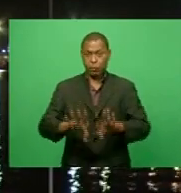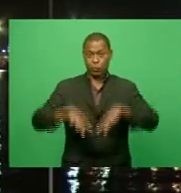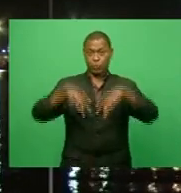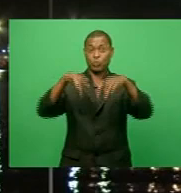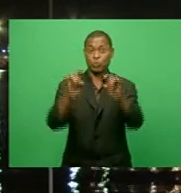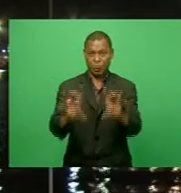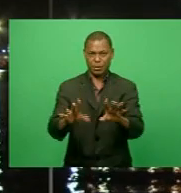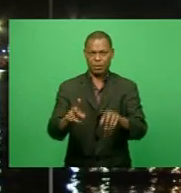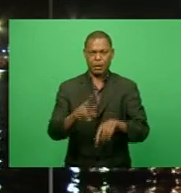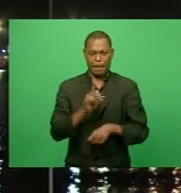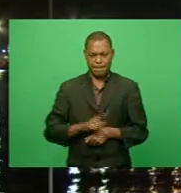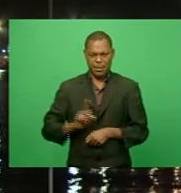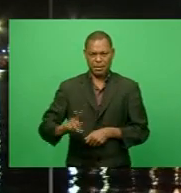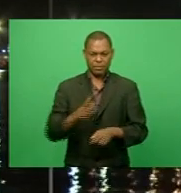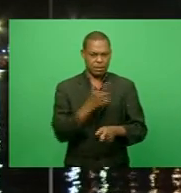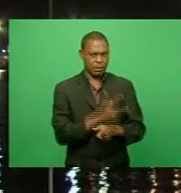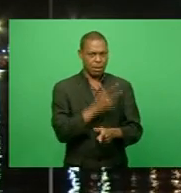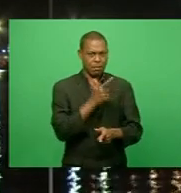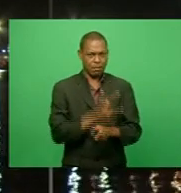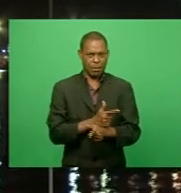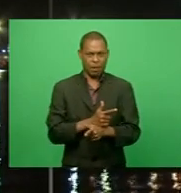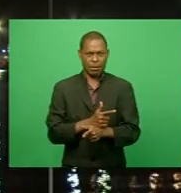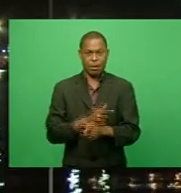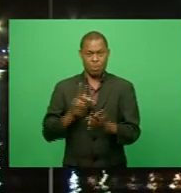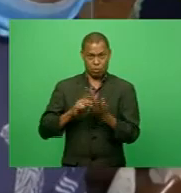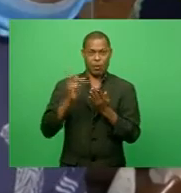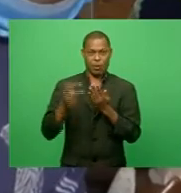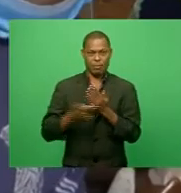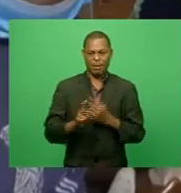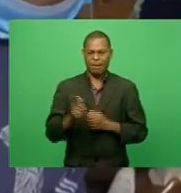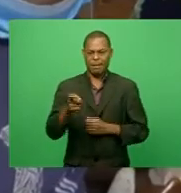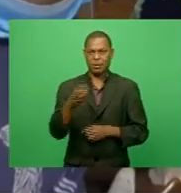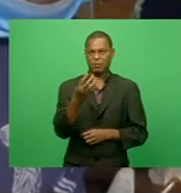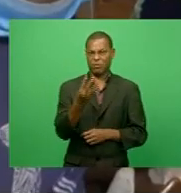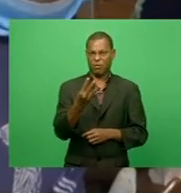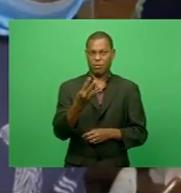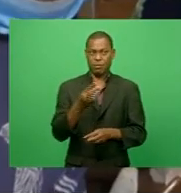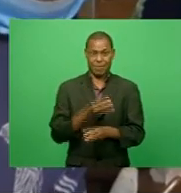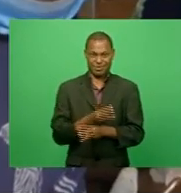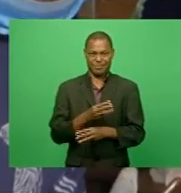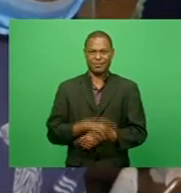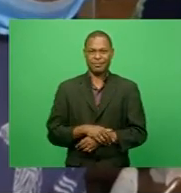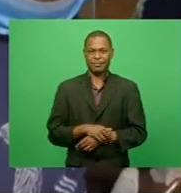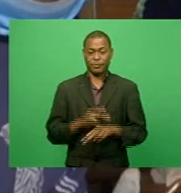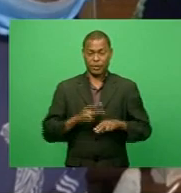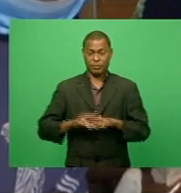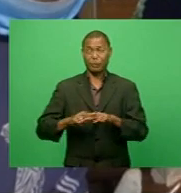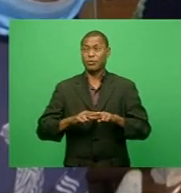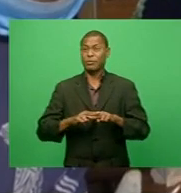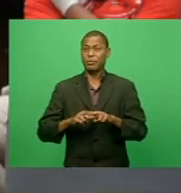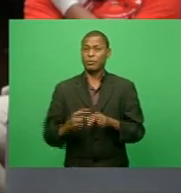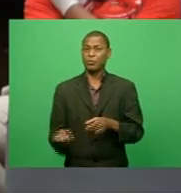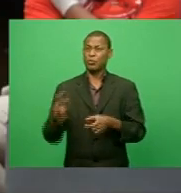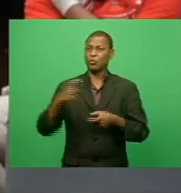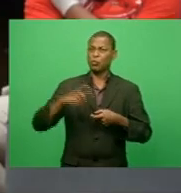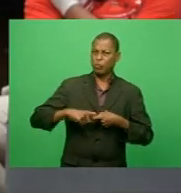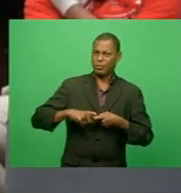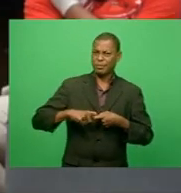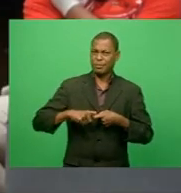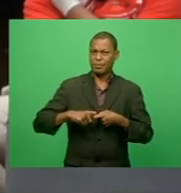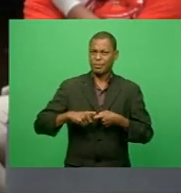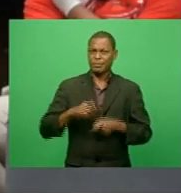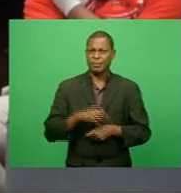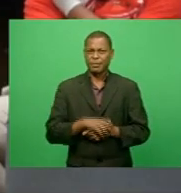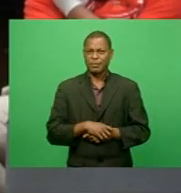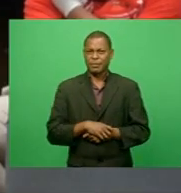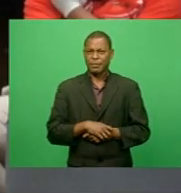the Pacific Labour Scheme in the next 4 months. Fiji joined the labour scheme in April as part of the Wuvale partnership,